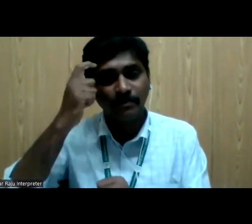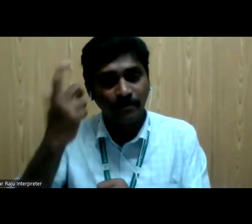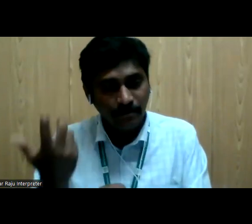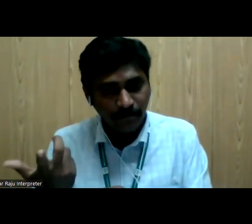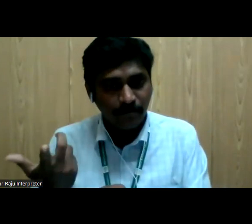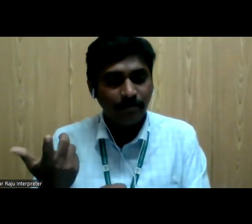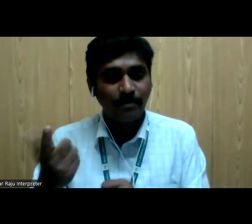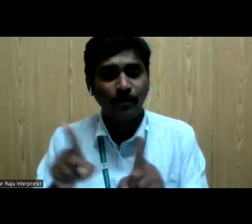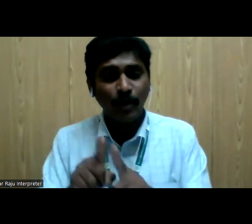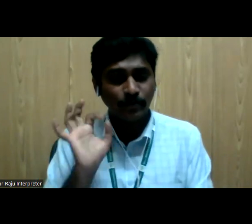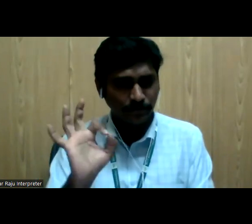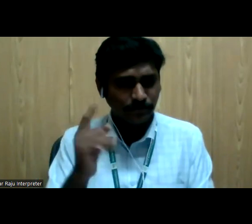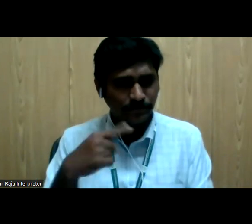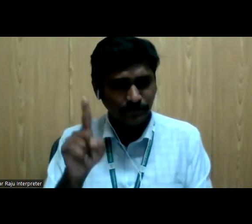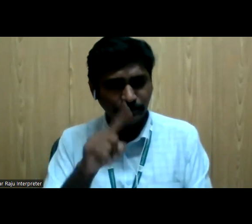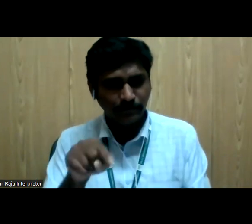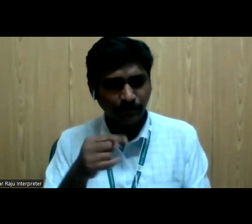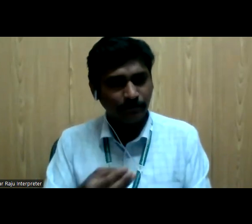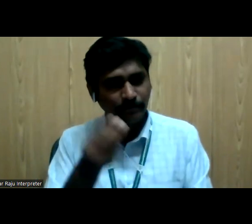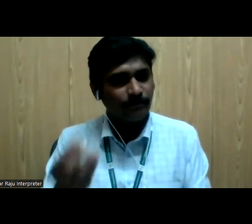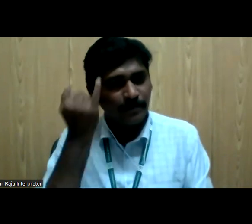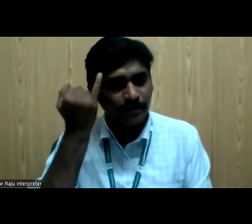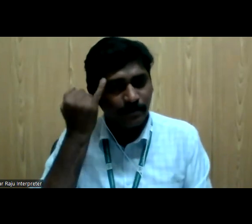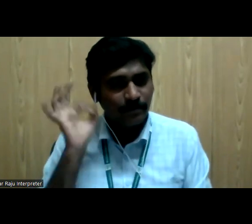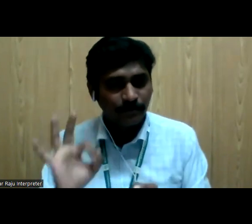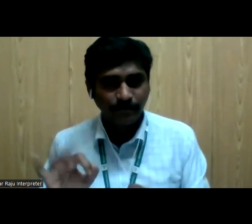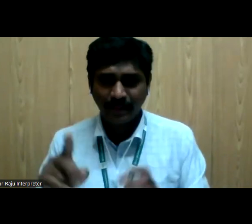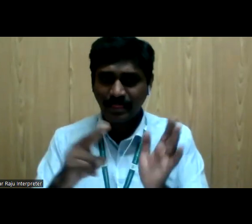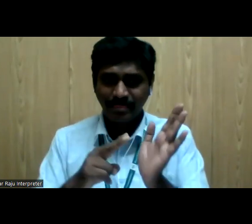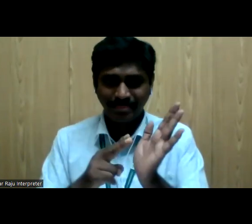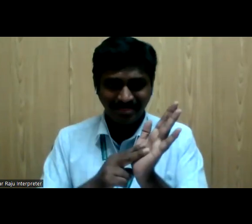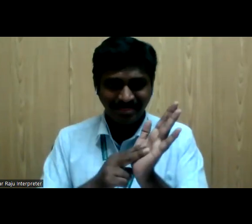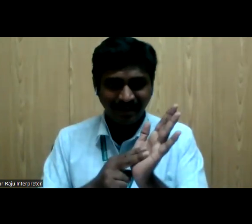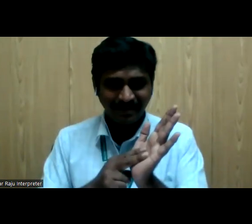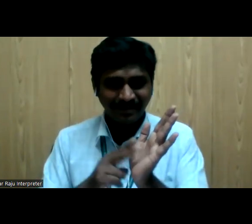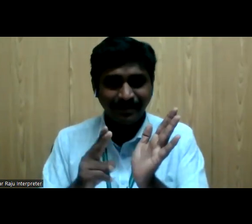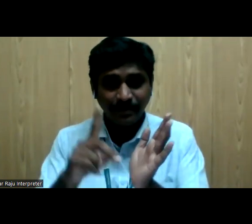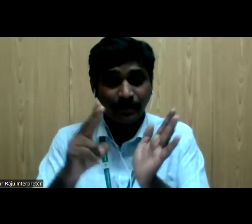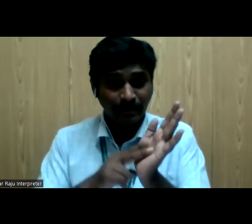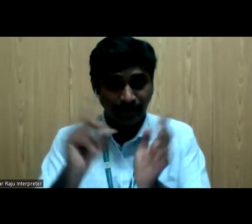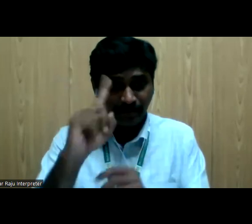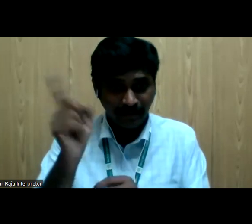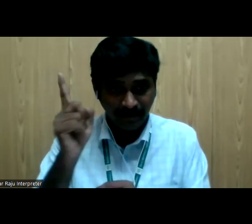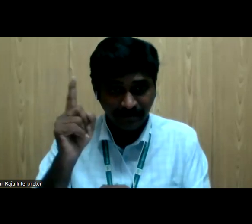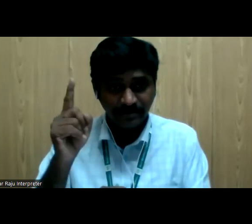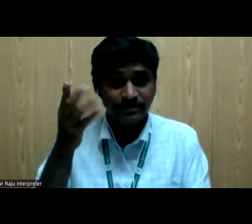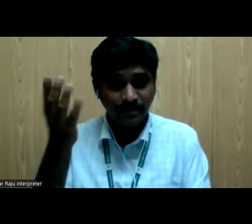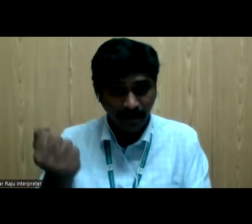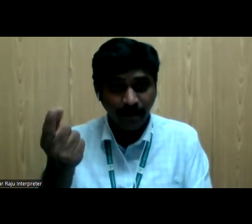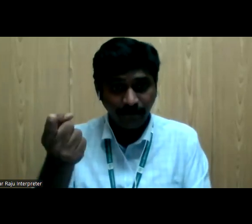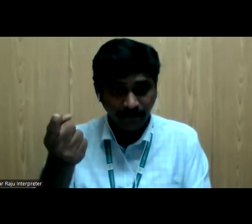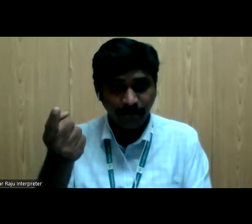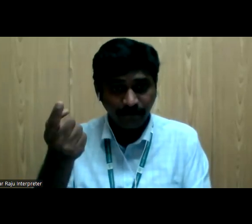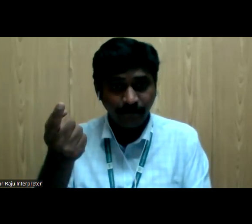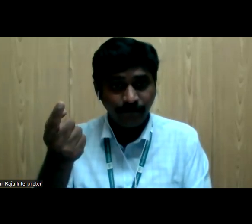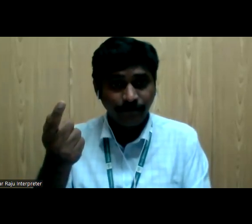What are the good suggestions that we have? Of course, we know that National Trust has a program of identifying guardians, and guardianship is